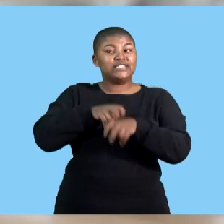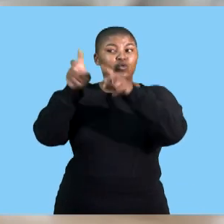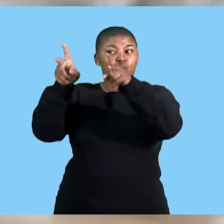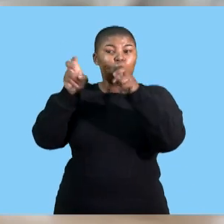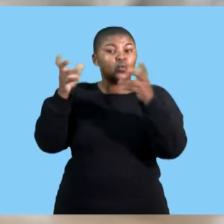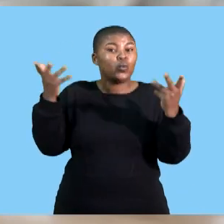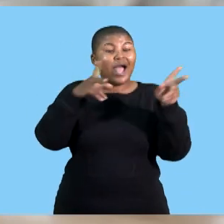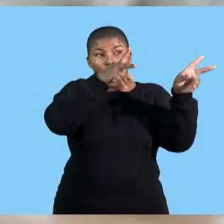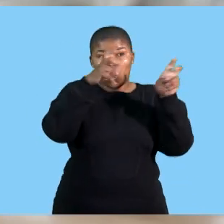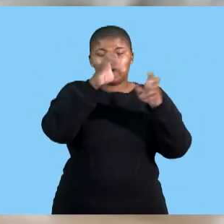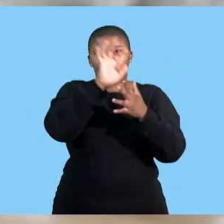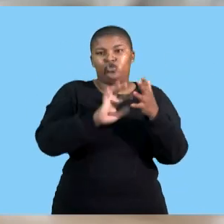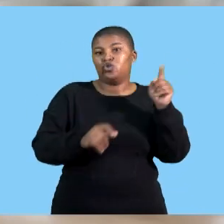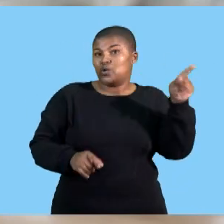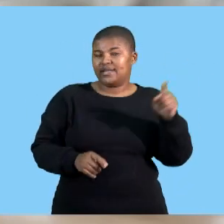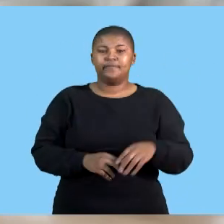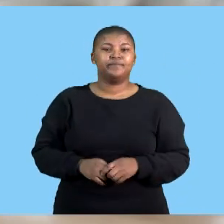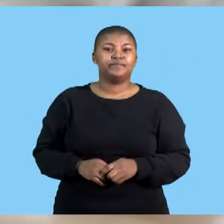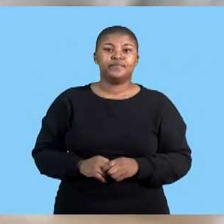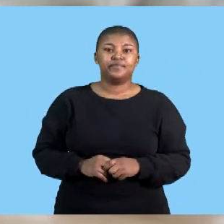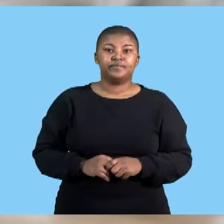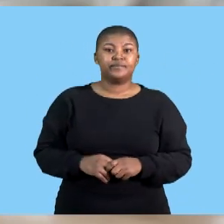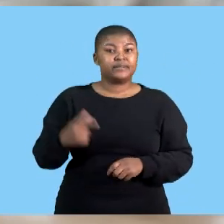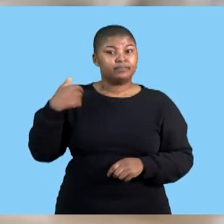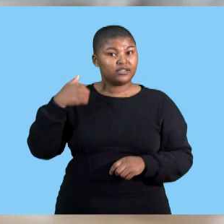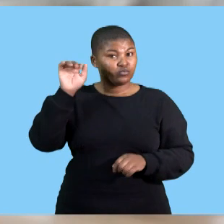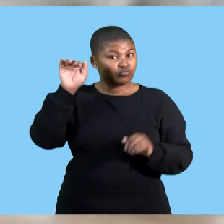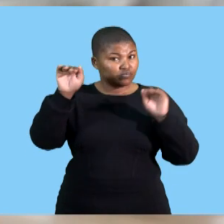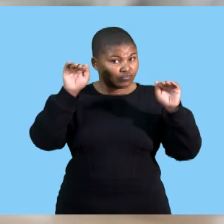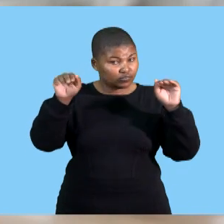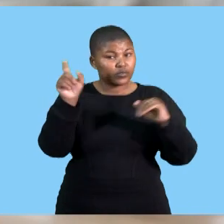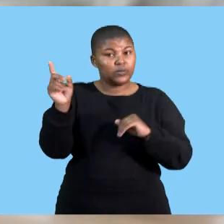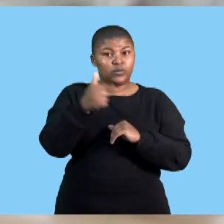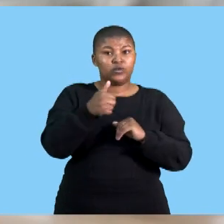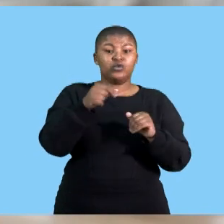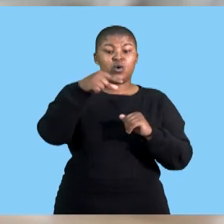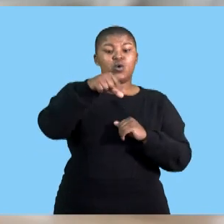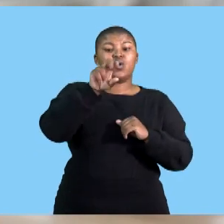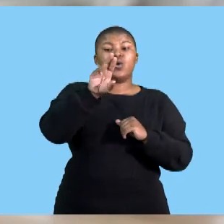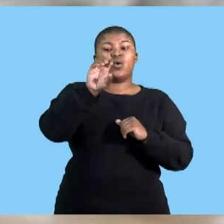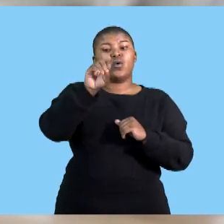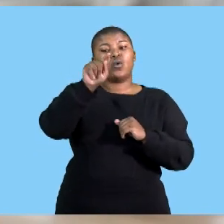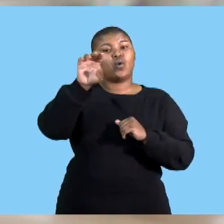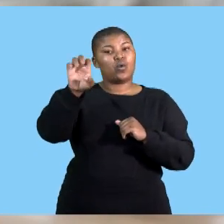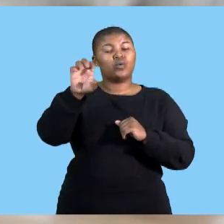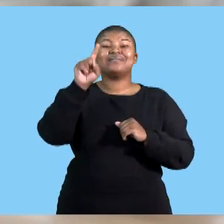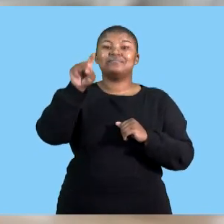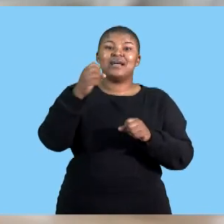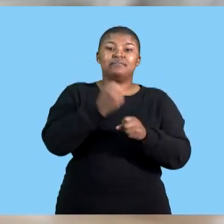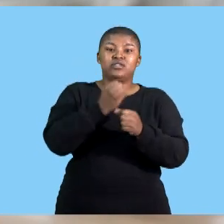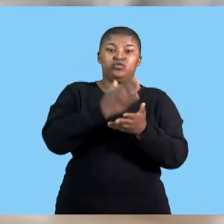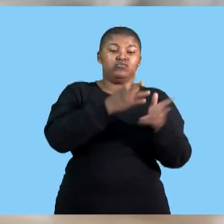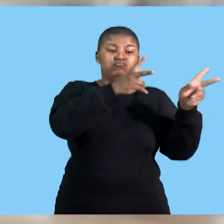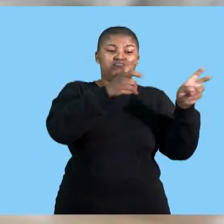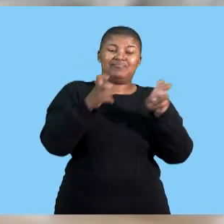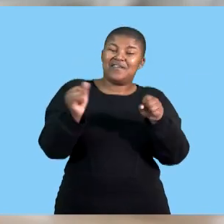to quote from the scenario. So one thing I need to remind you is that when we quote, we need to take the sentence from